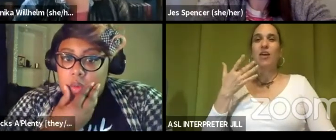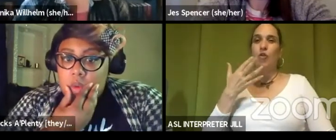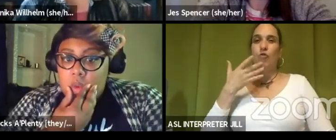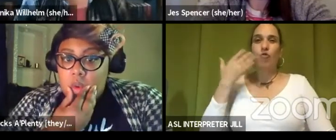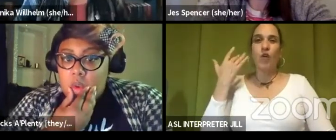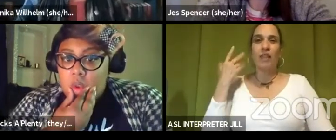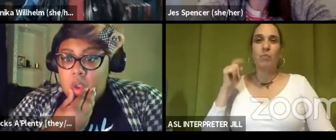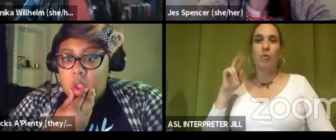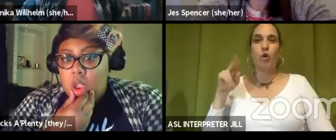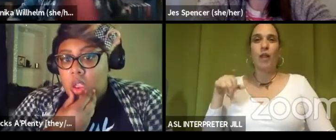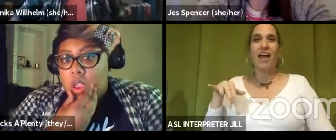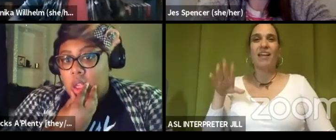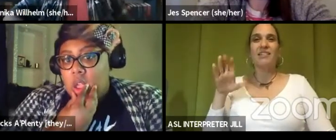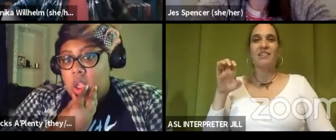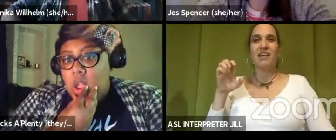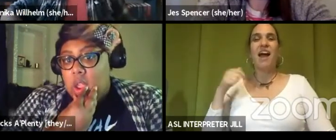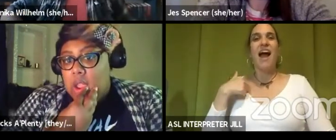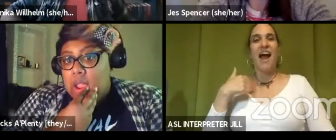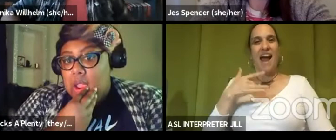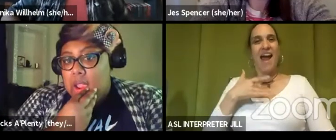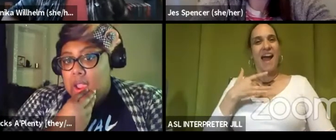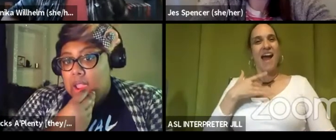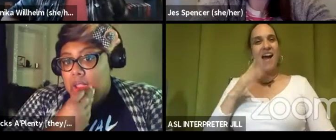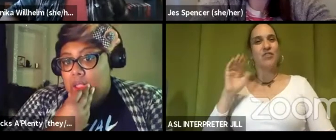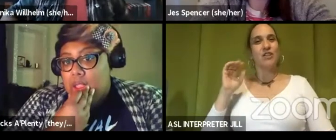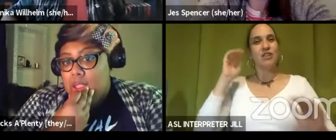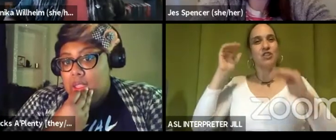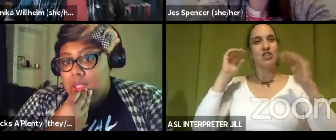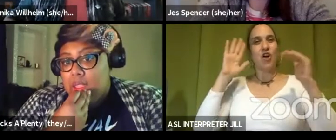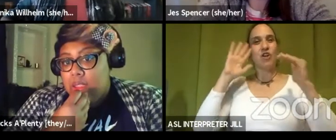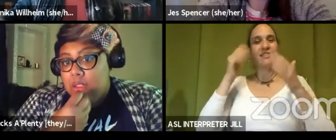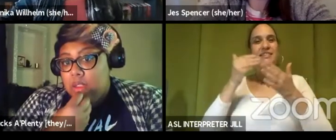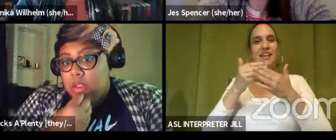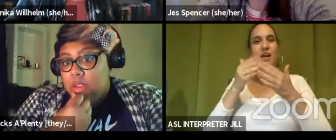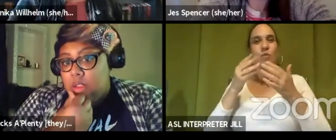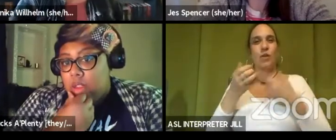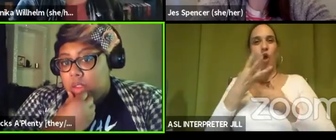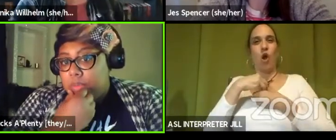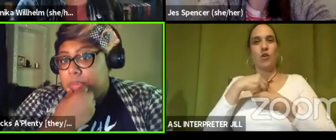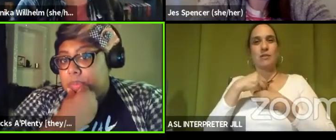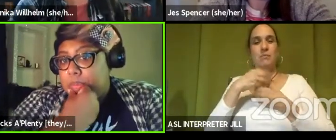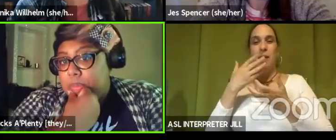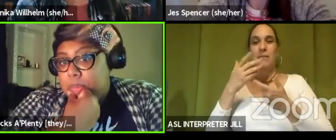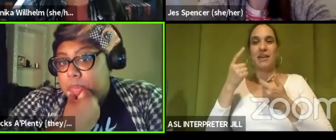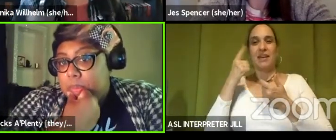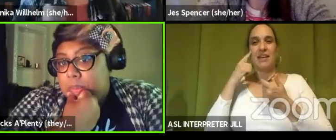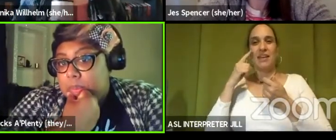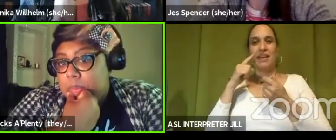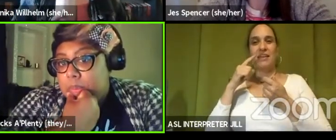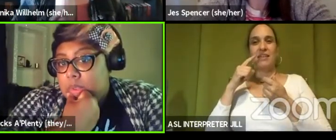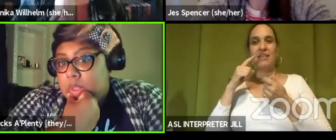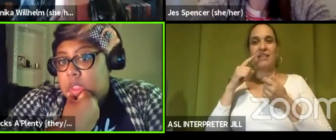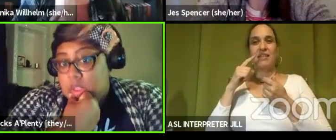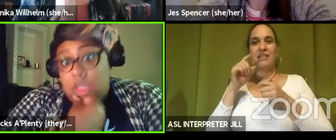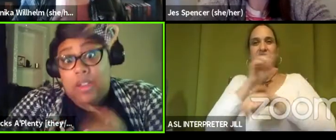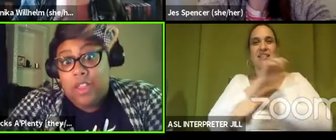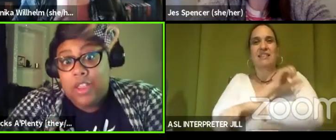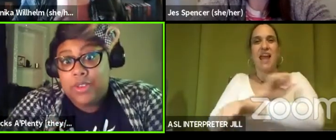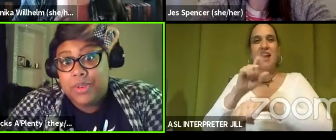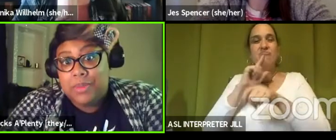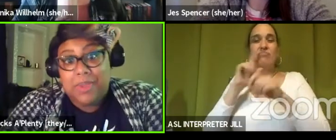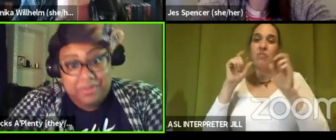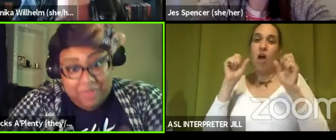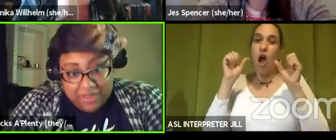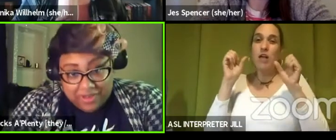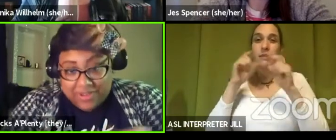son with autism who might think all the fanfare is awesome. Uh-huh. But you know, the... Yeah, I